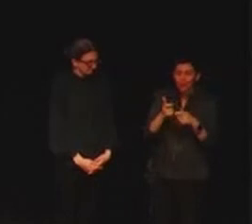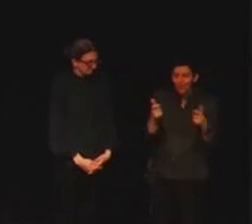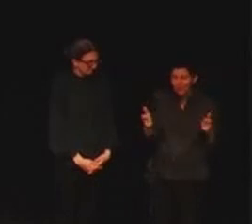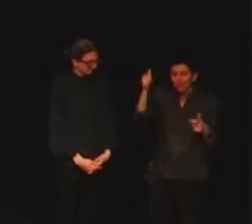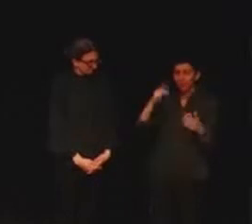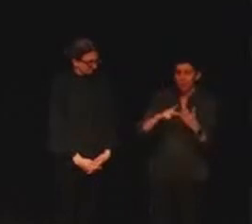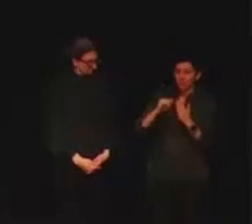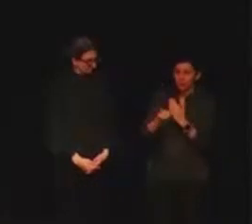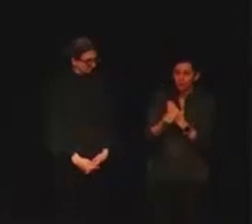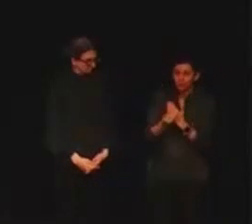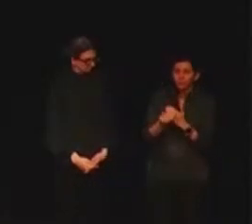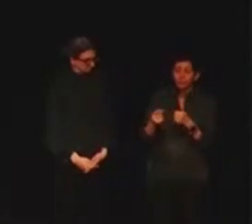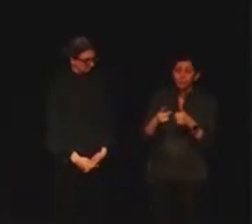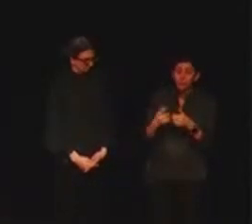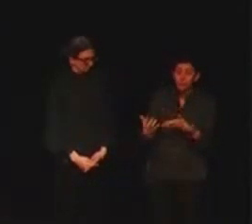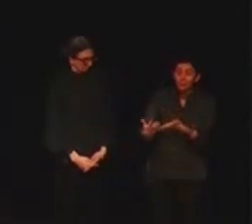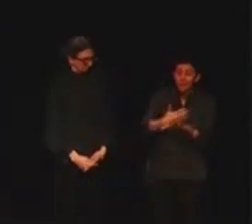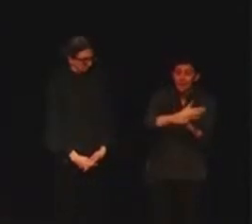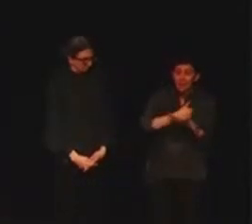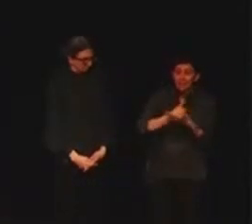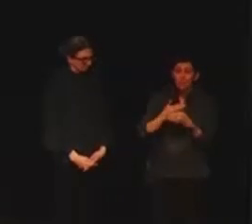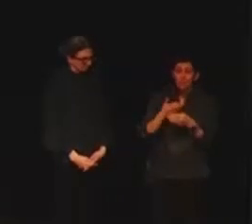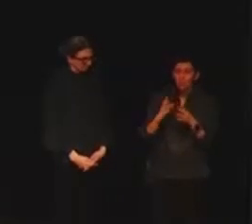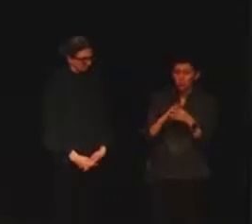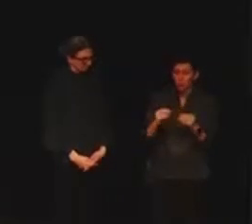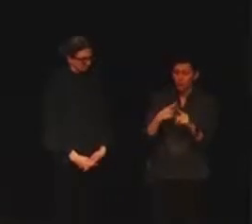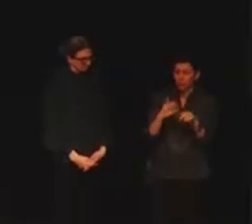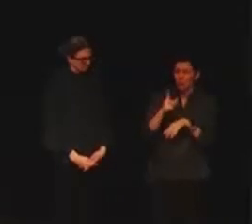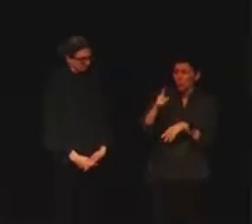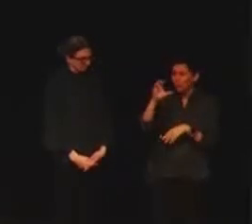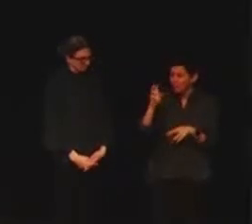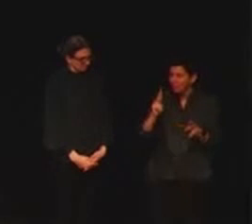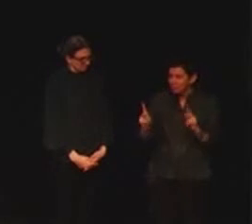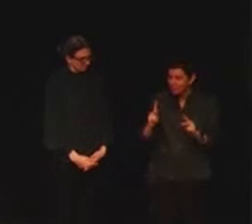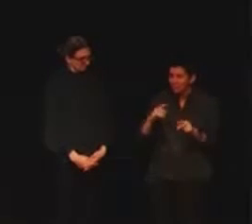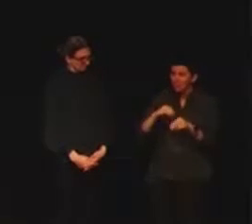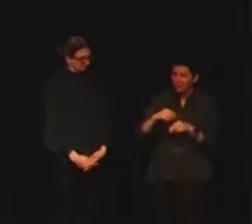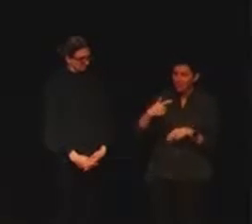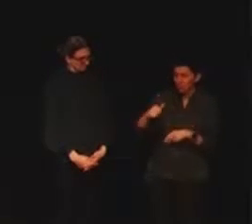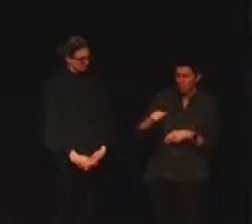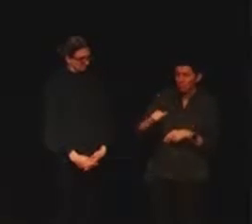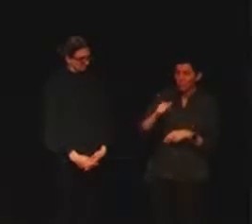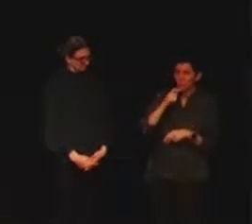getting over 100 stories in the state of Georgia of people who were on the waiting list,